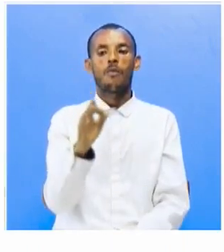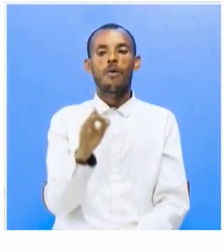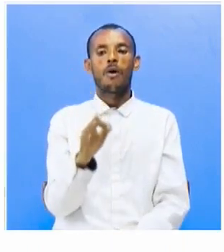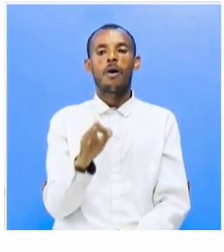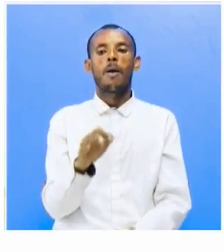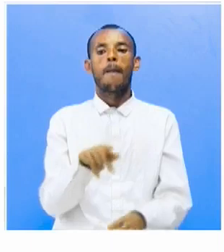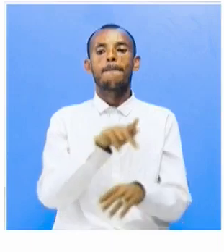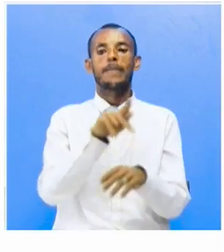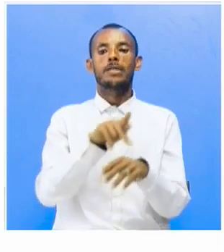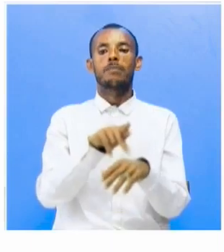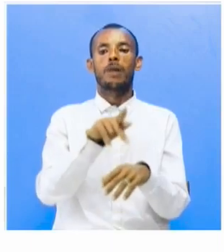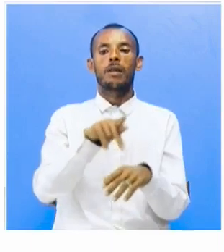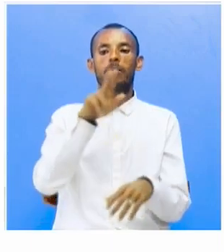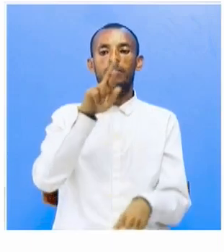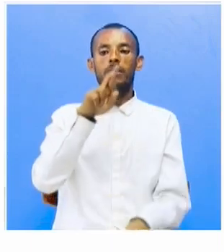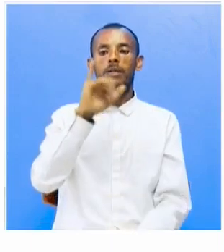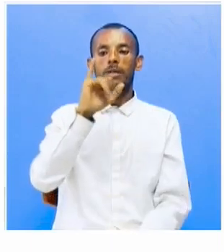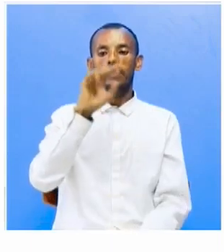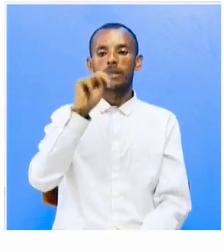principal